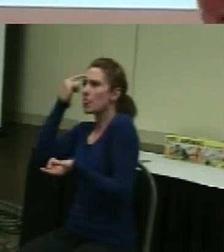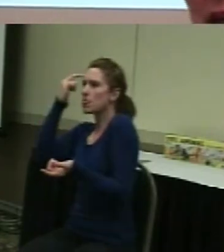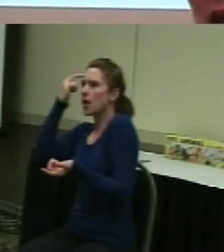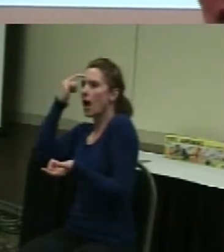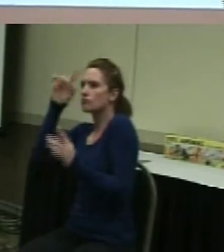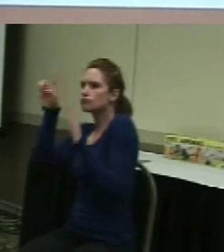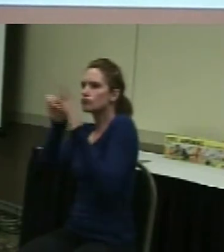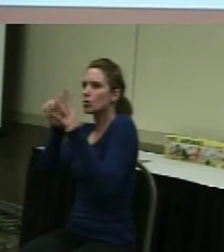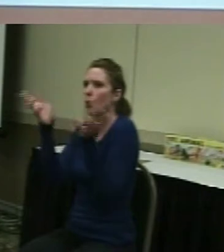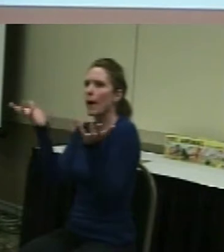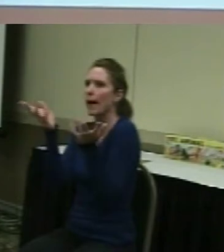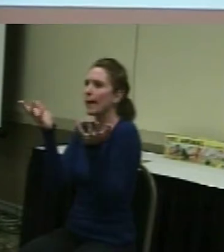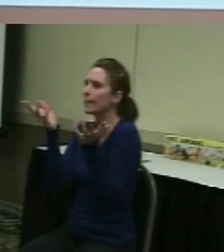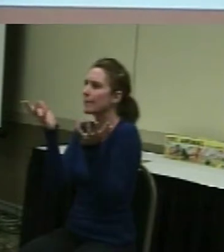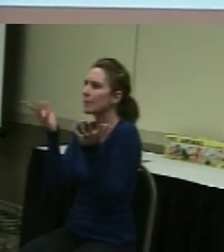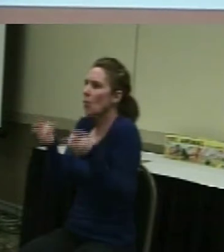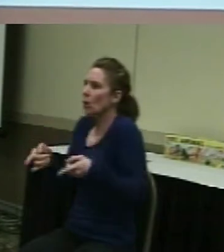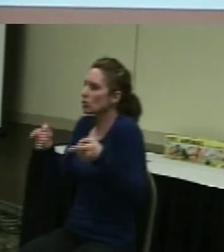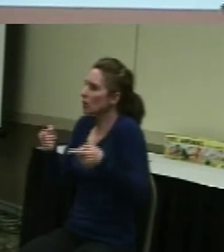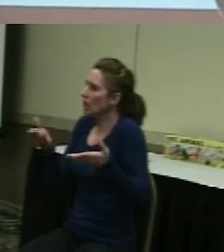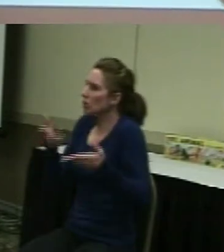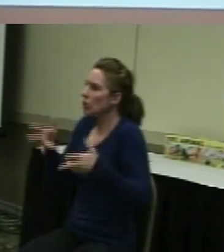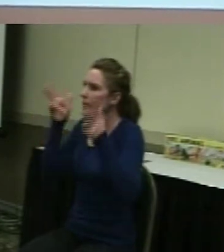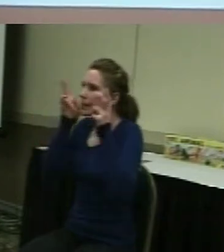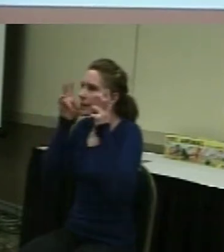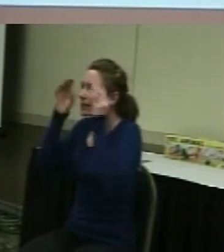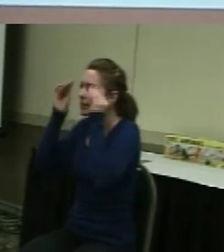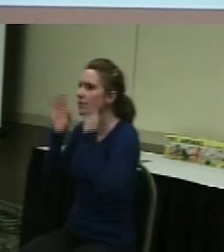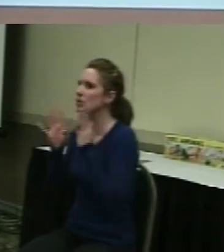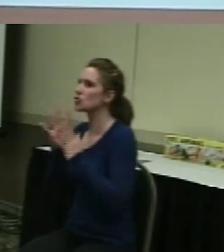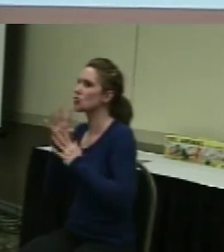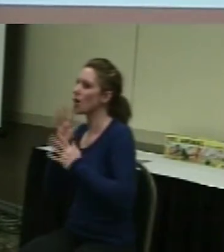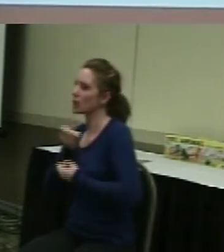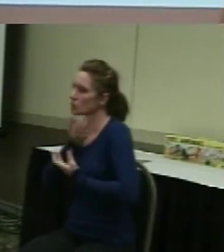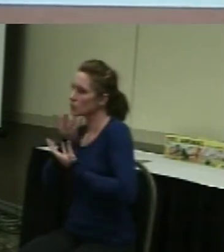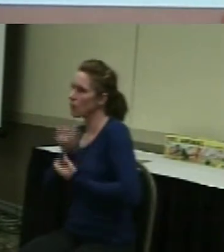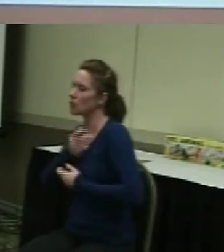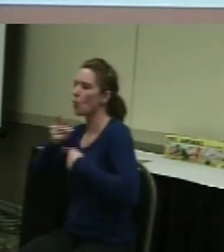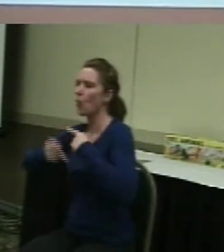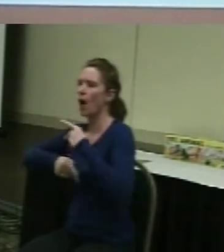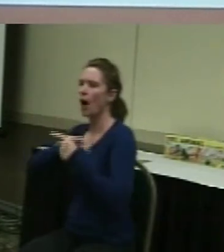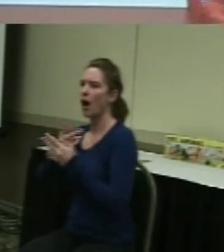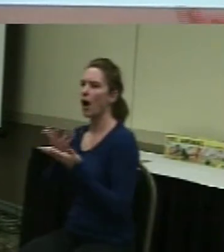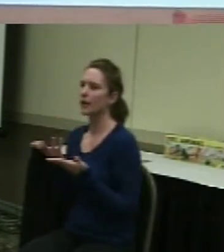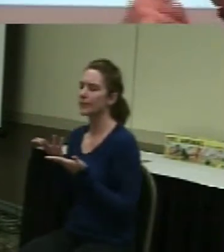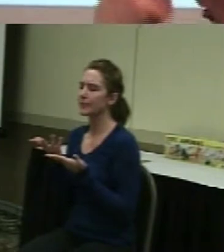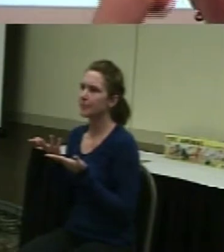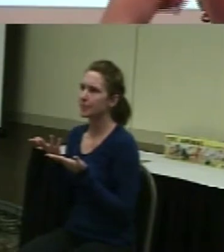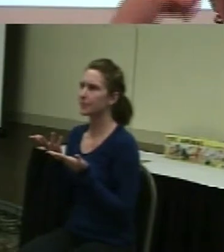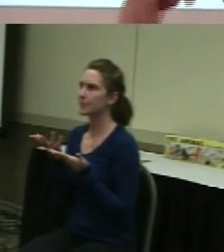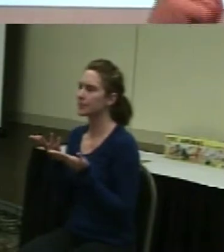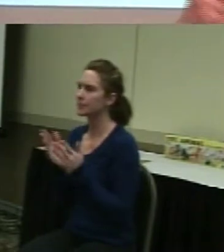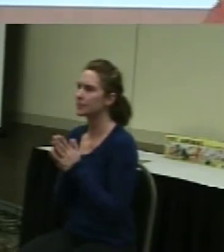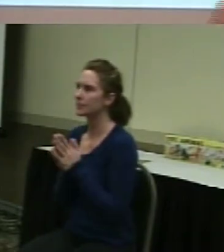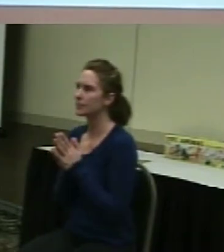What's going on here? You're listening to the teacher talk about this. What kinds of